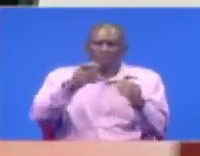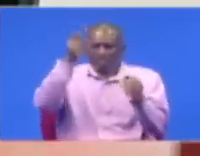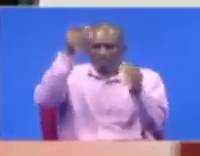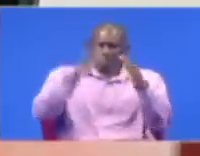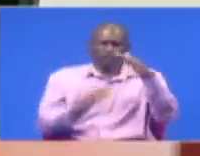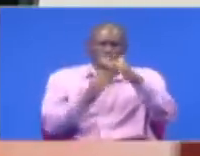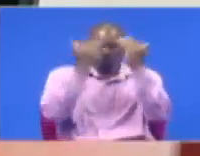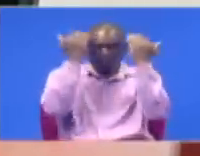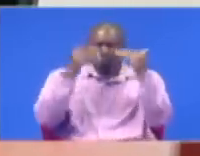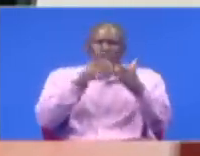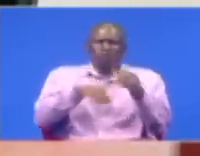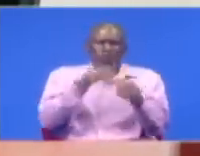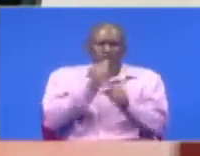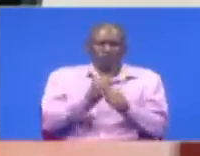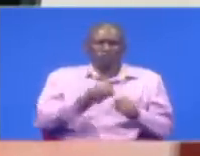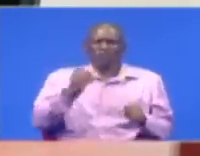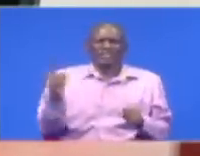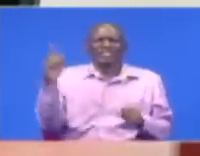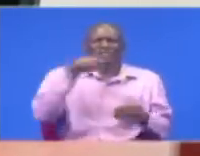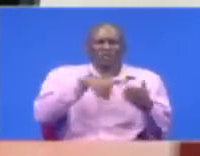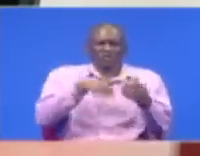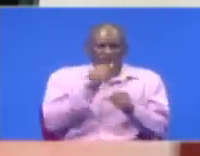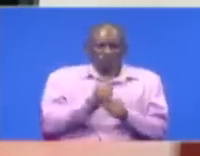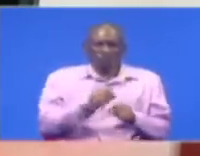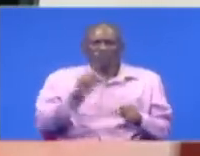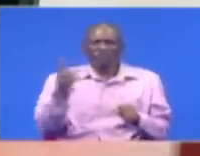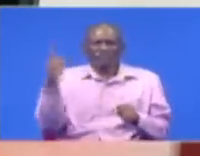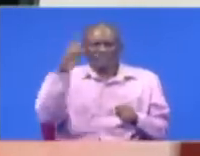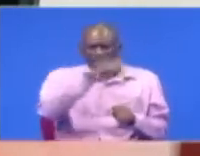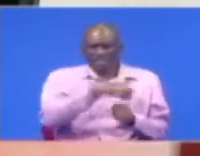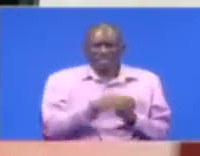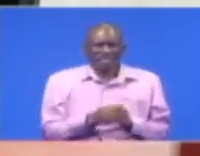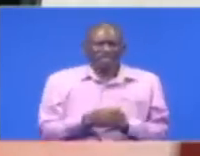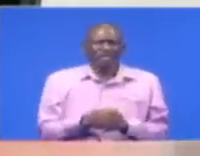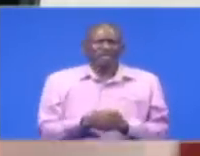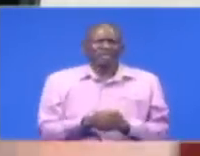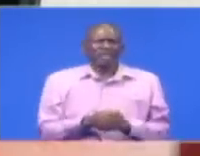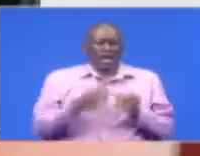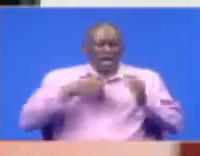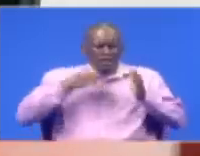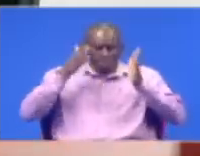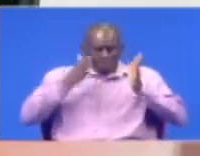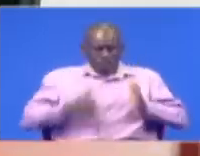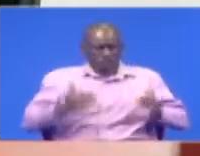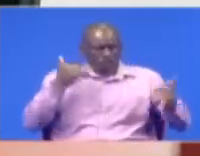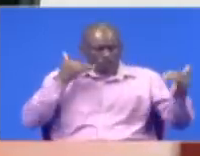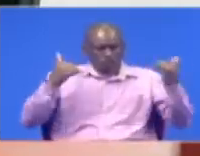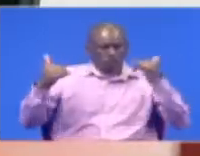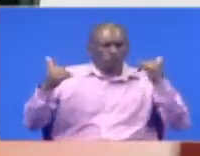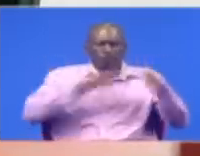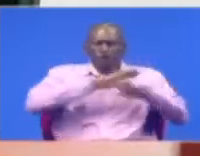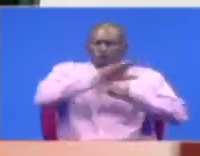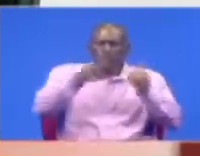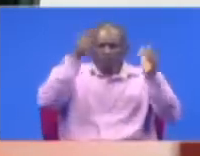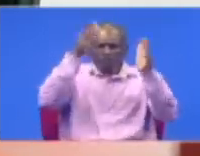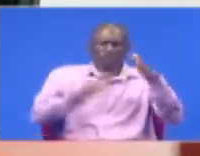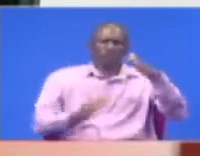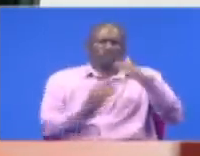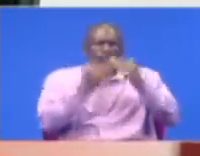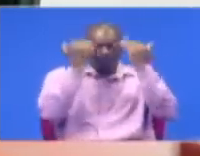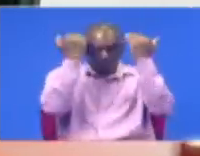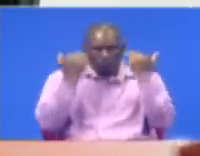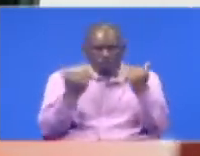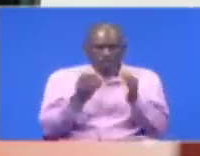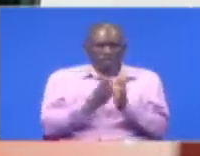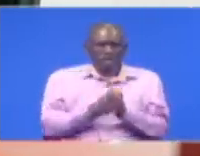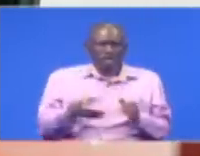And what I'll do from day one is to personally call all the Supreme Court judges,